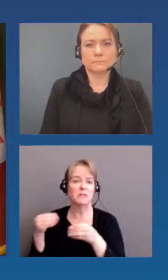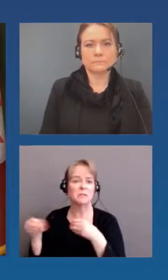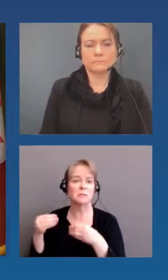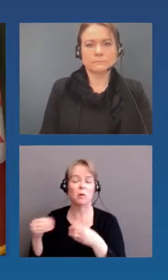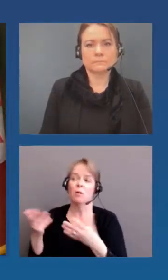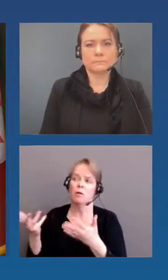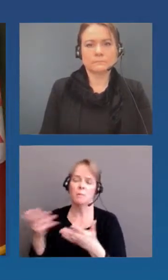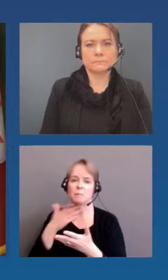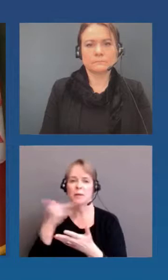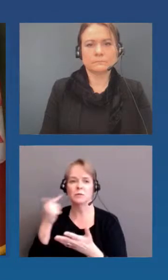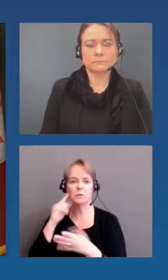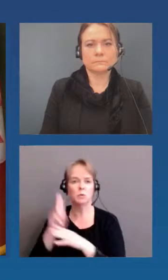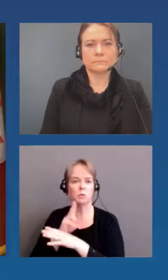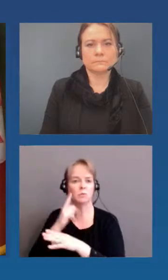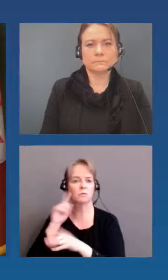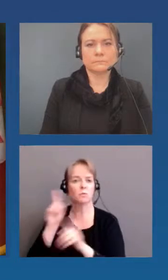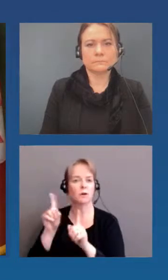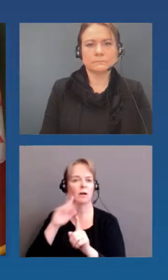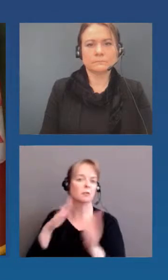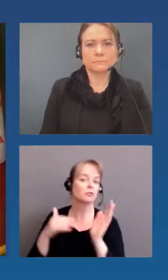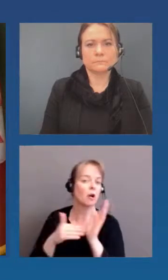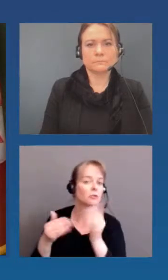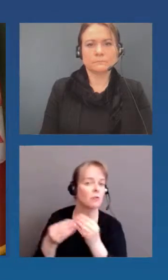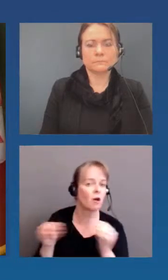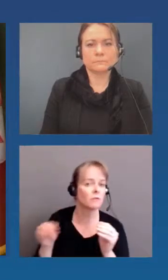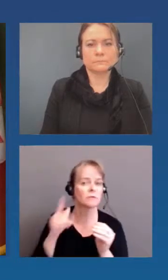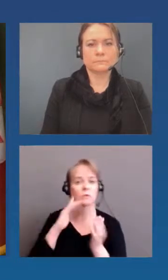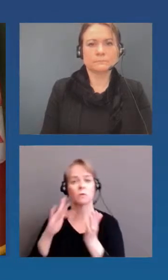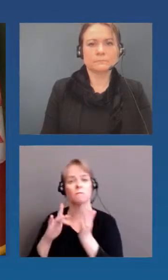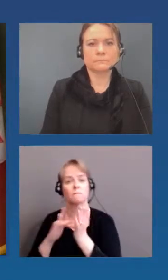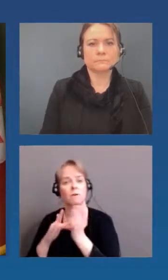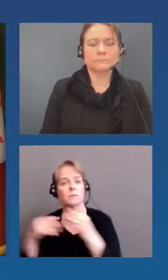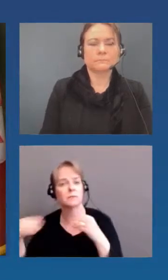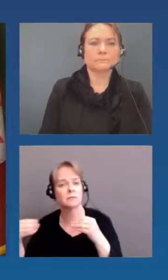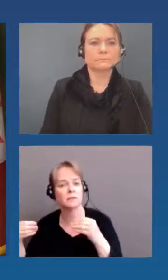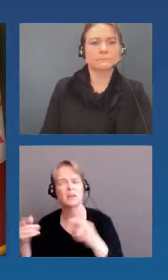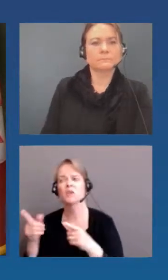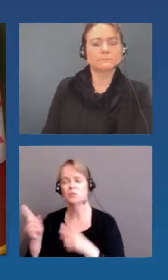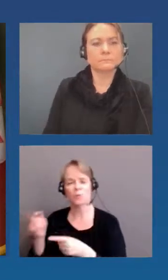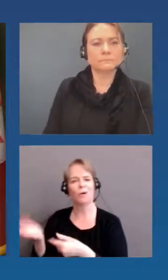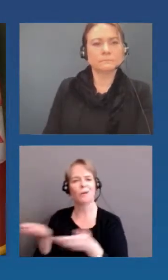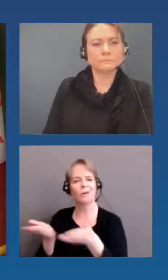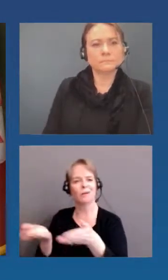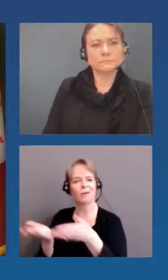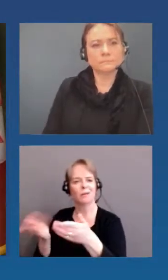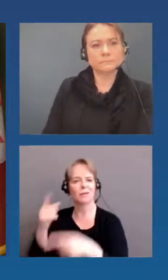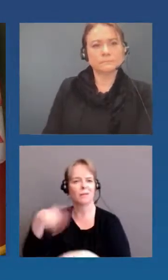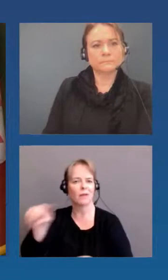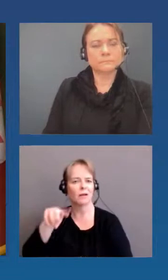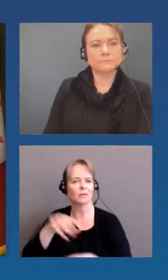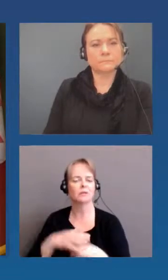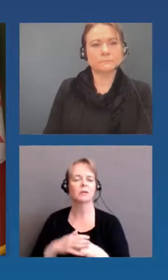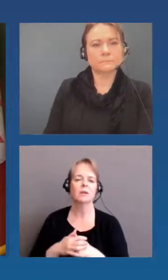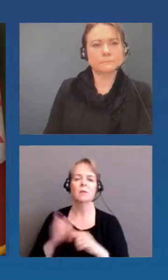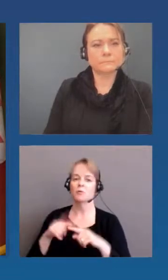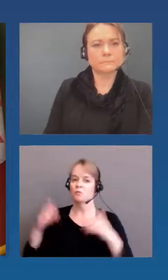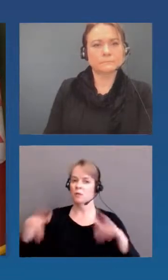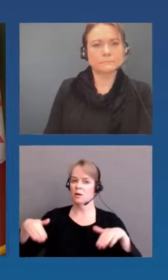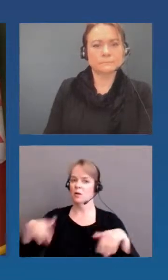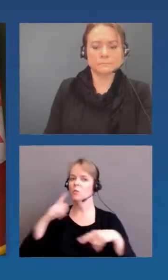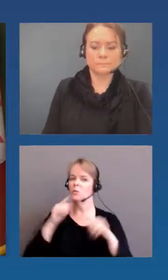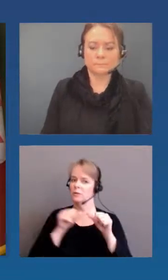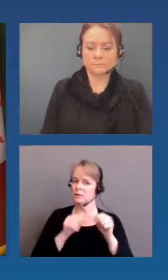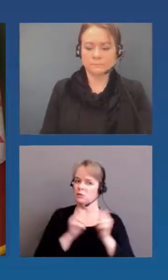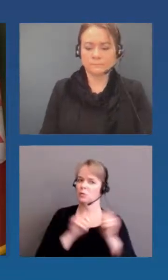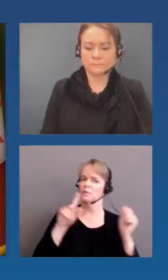probably be the target for that. So right now, directly to your question, we're not receiving any AstraZeneca. We're going to continue with the Pfizer and the